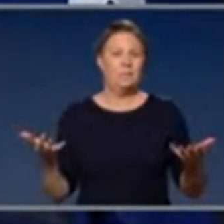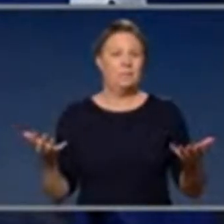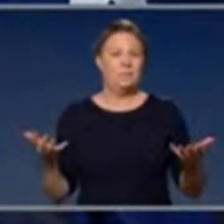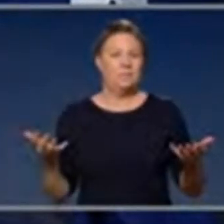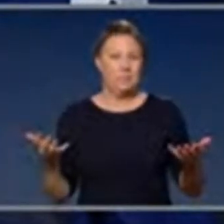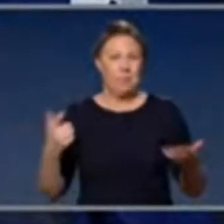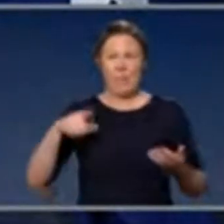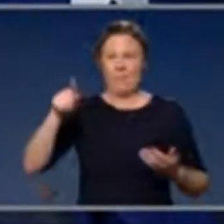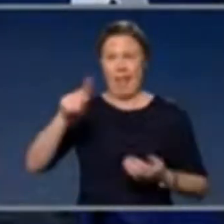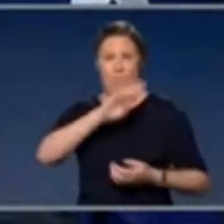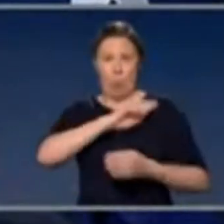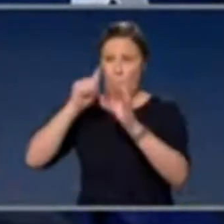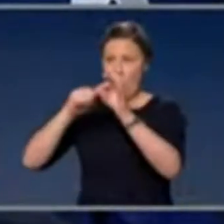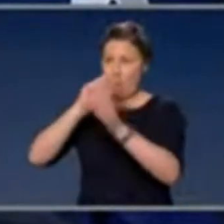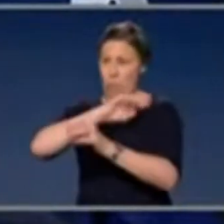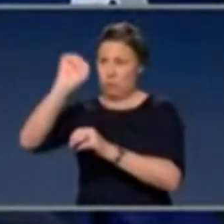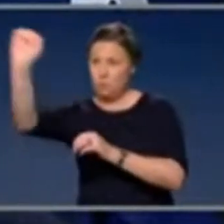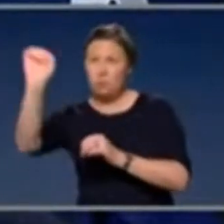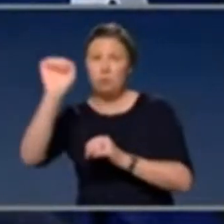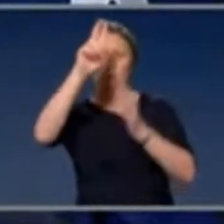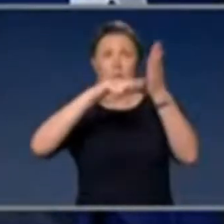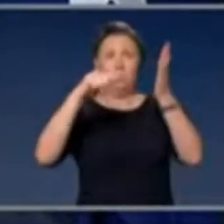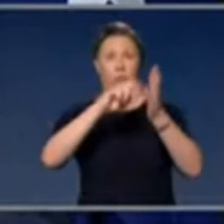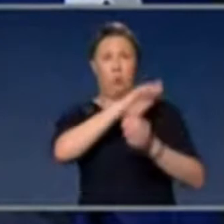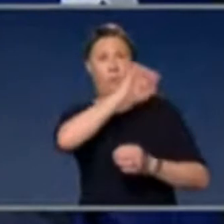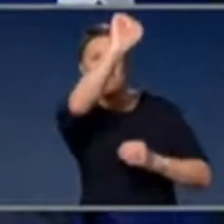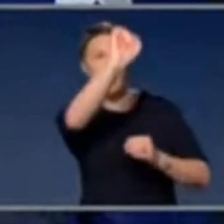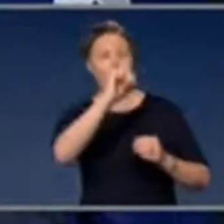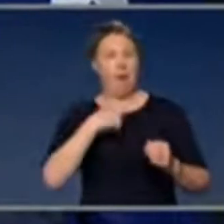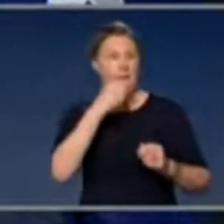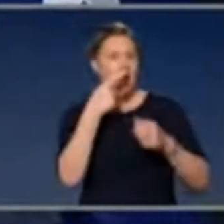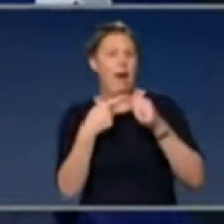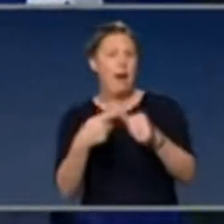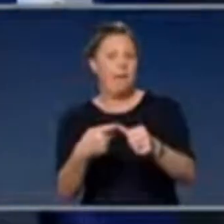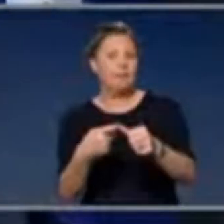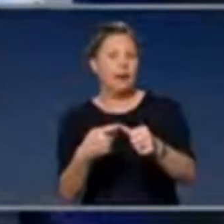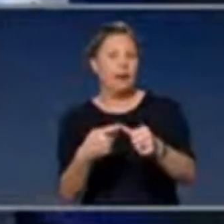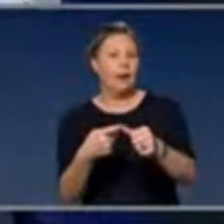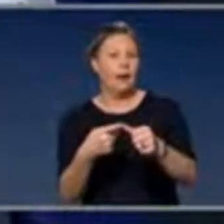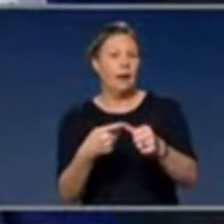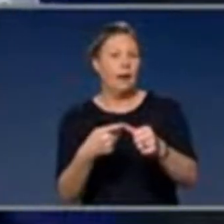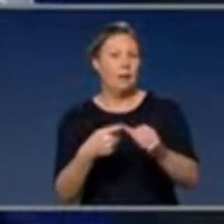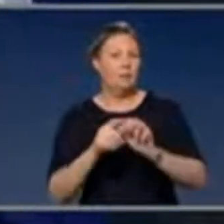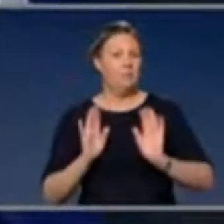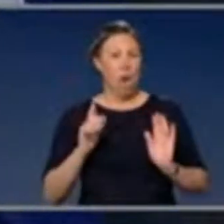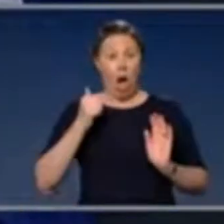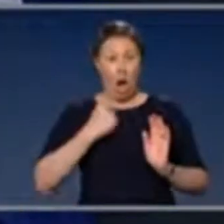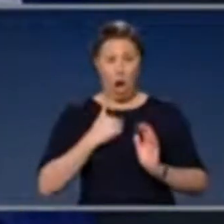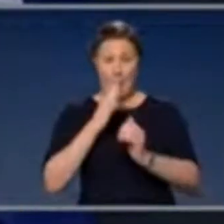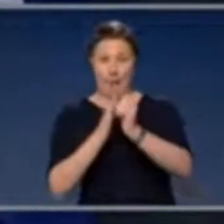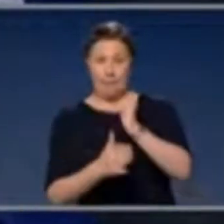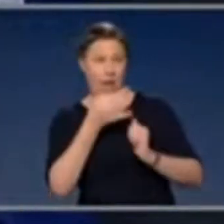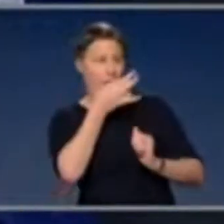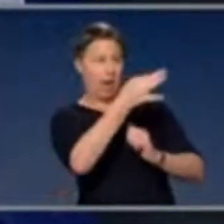that are in the jurisdiction of others, then I'll let them speak for their own decisions. But I want to make it clear, I have not asked the Western